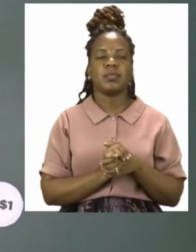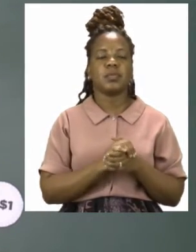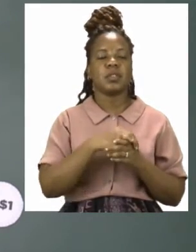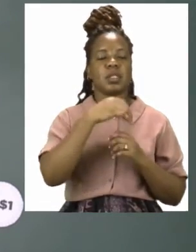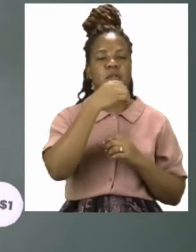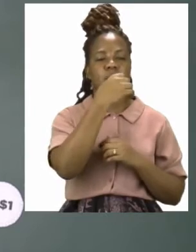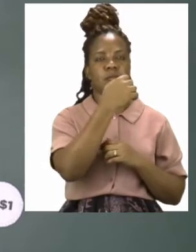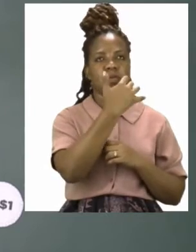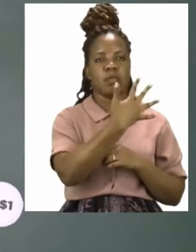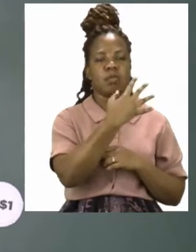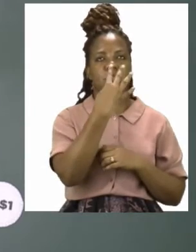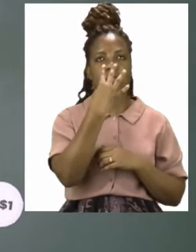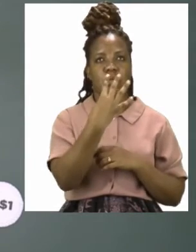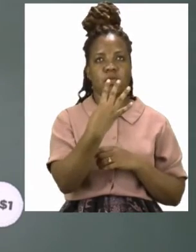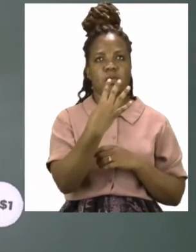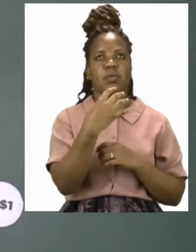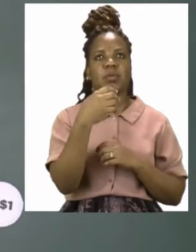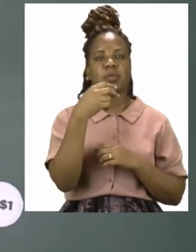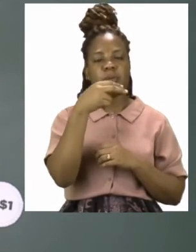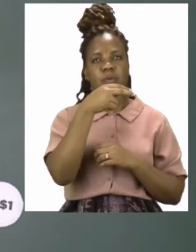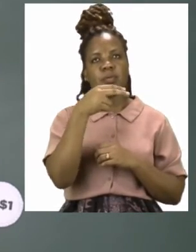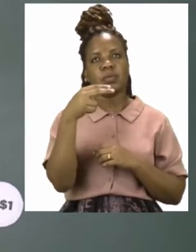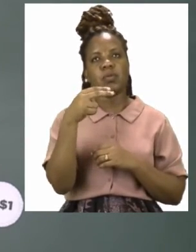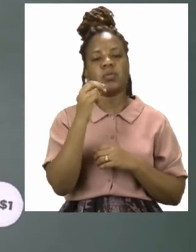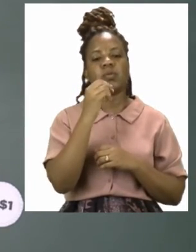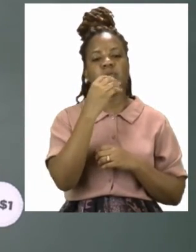it's the same as saying 54.